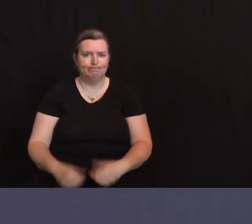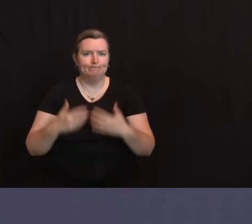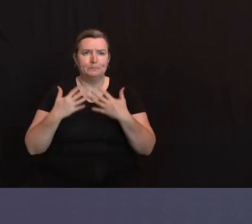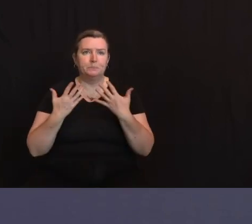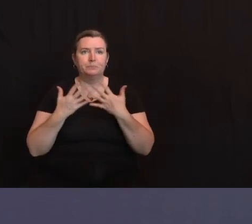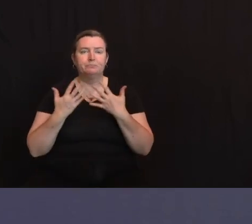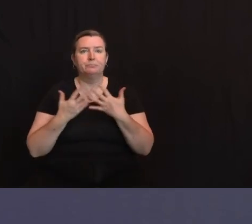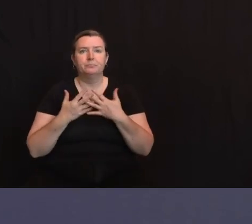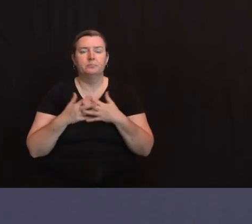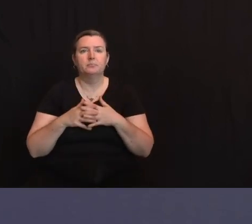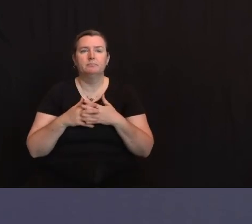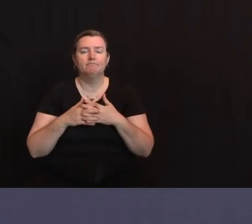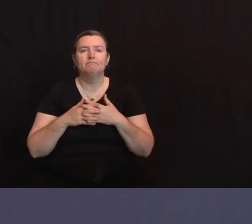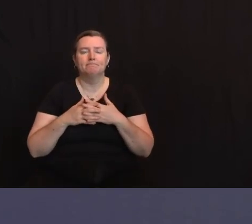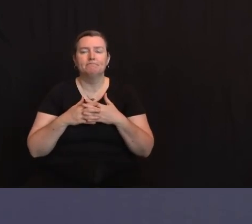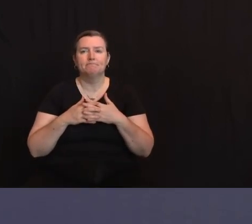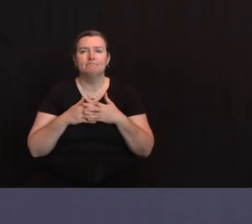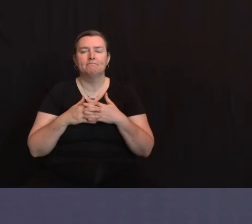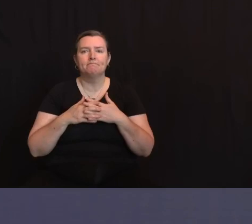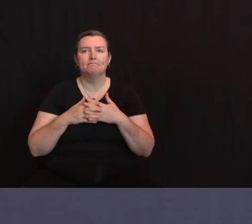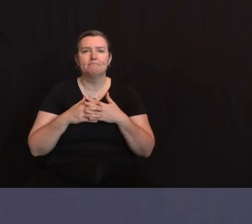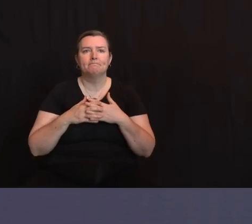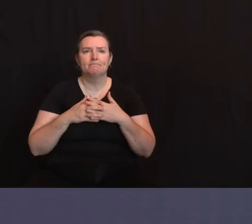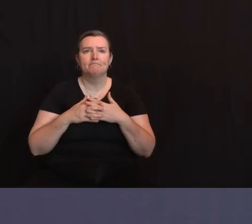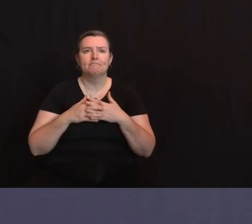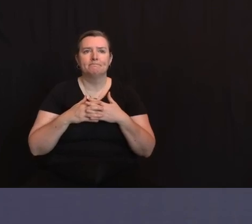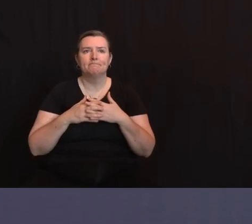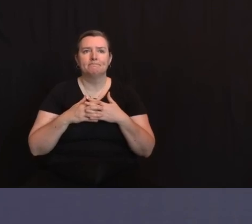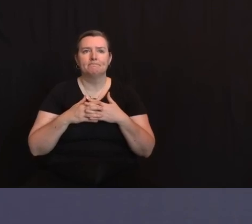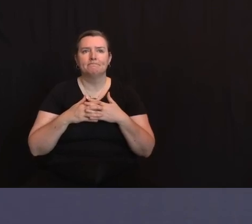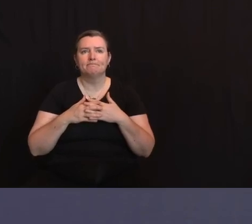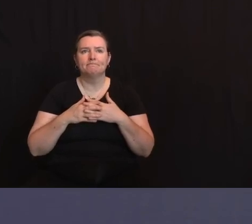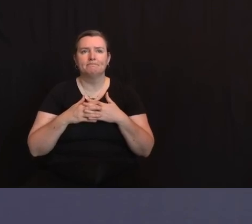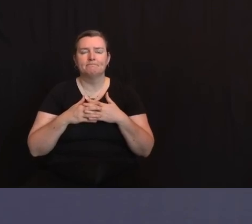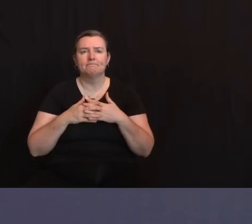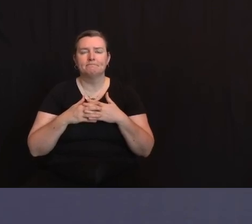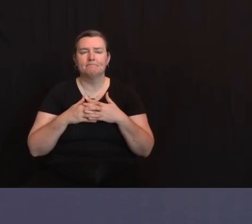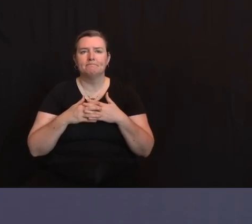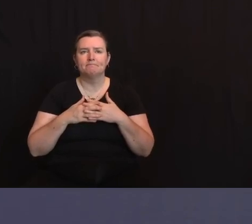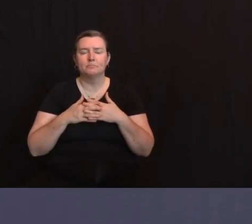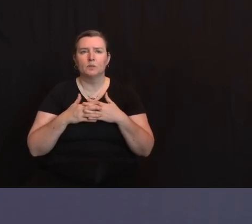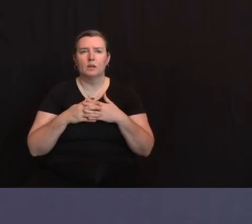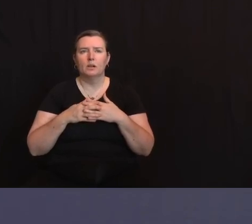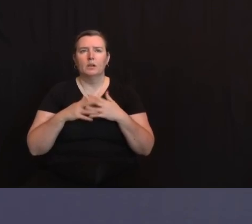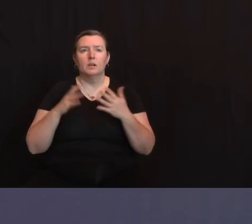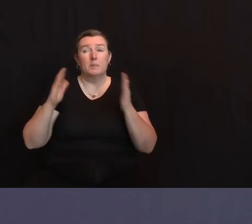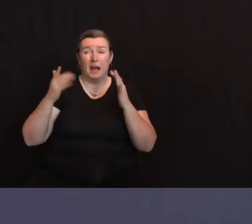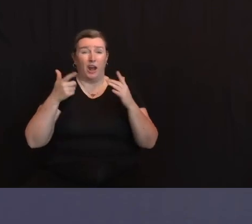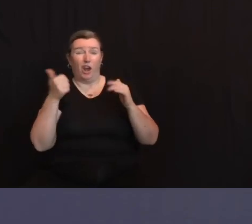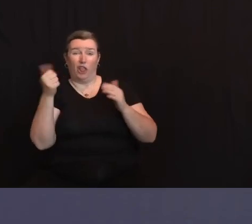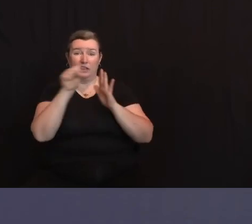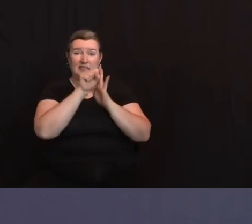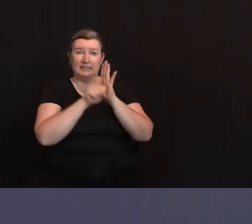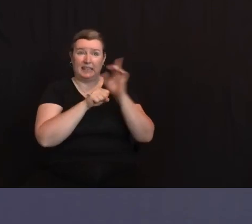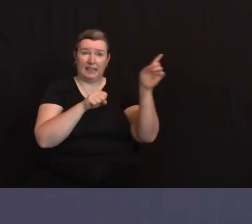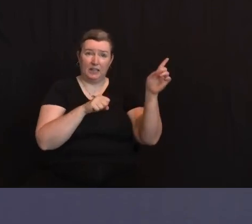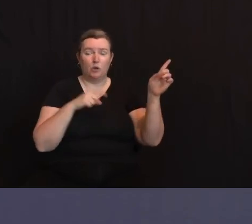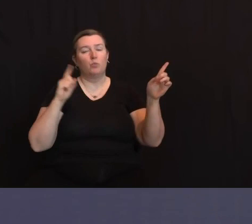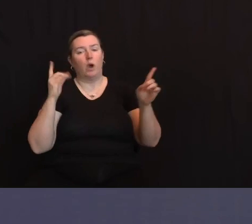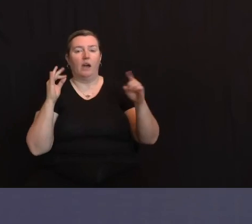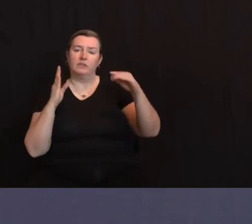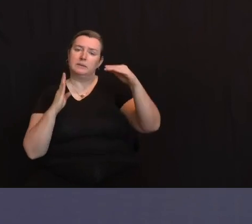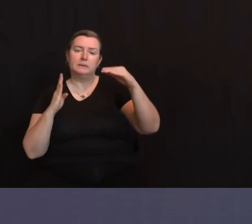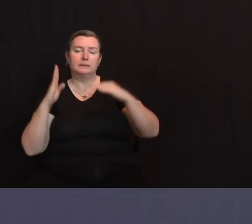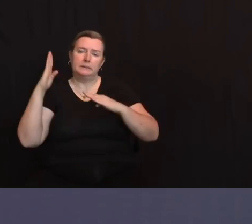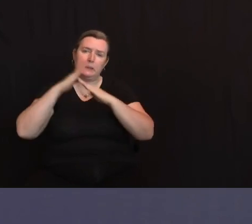have cobbled together per capita the top couple of states in America testing capacity. We